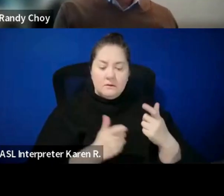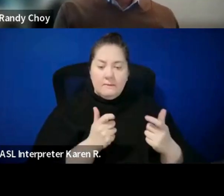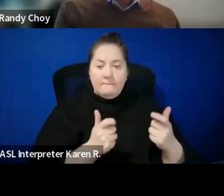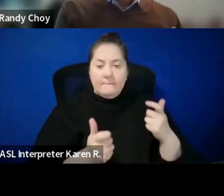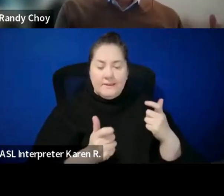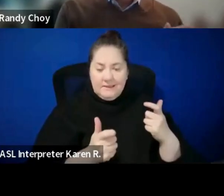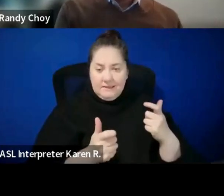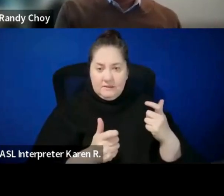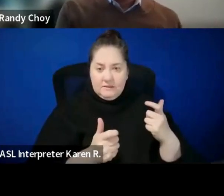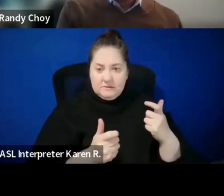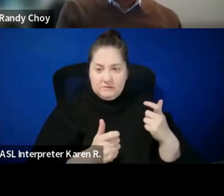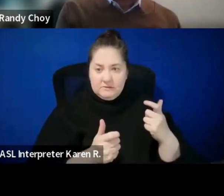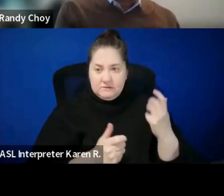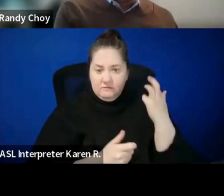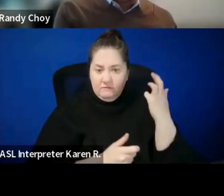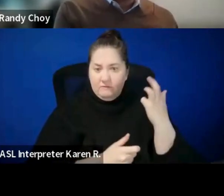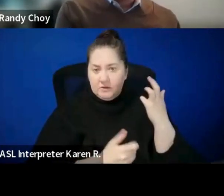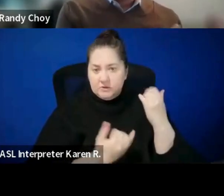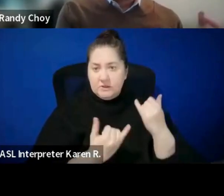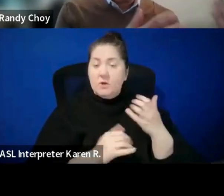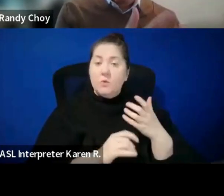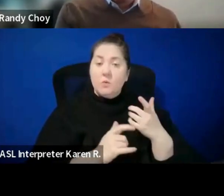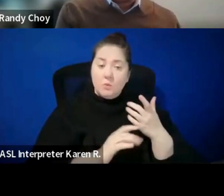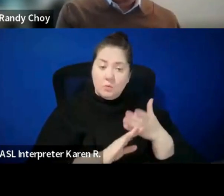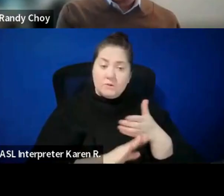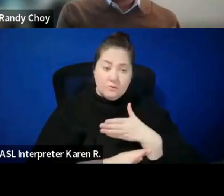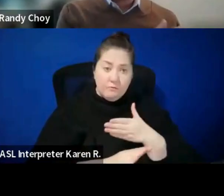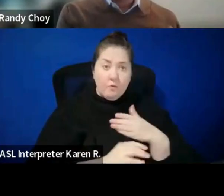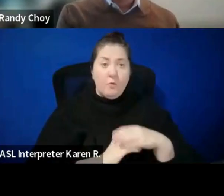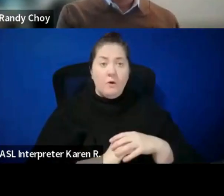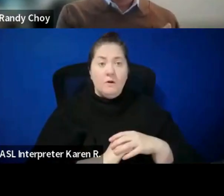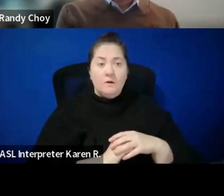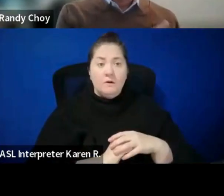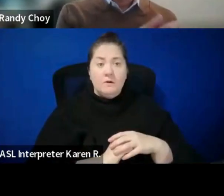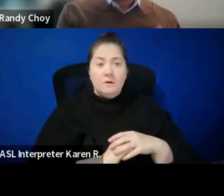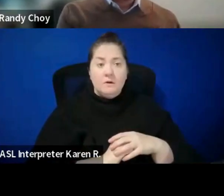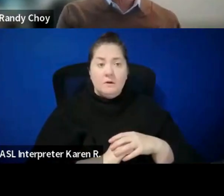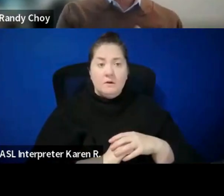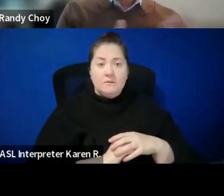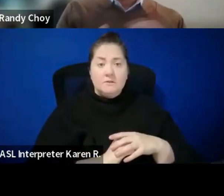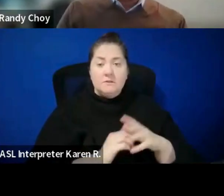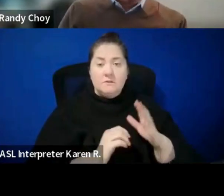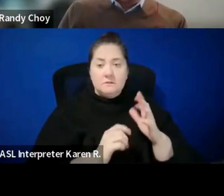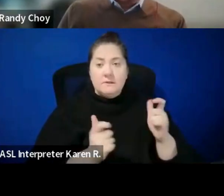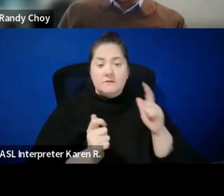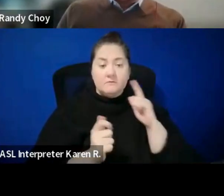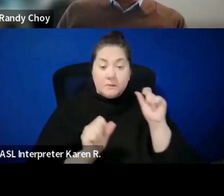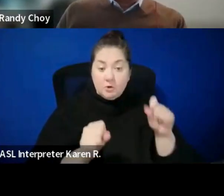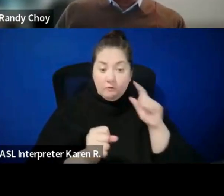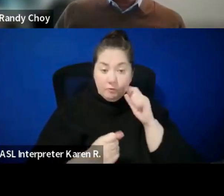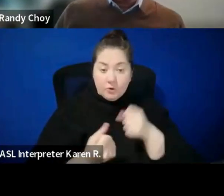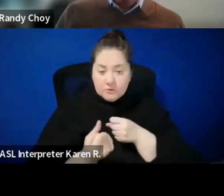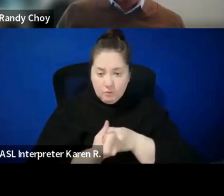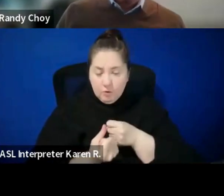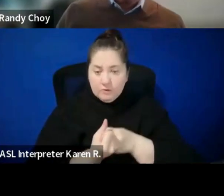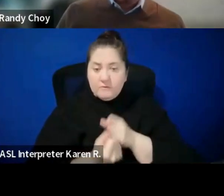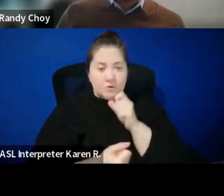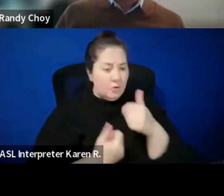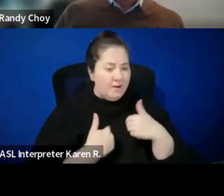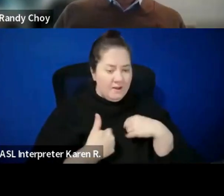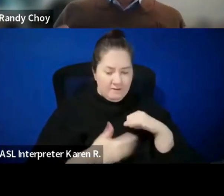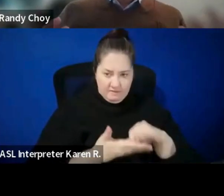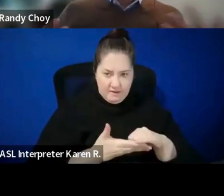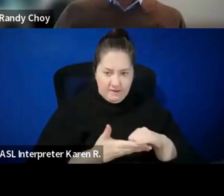biggest factors now. It was large before, and it's one of the biggest factors in terms of the potential for support. And if you don't have